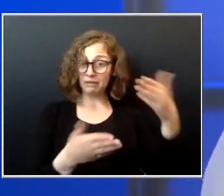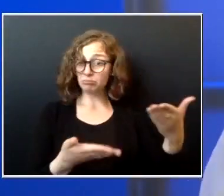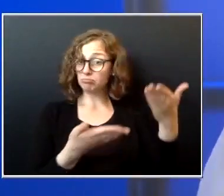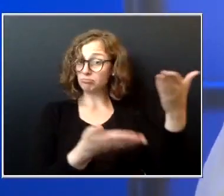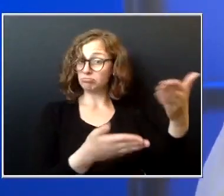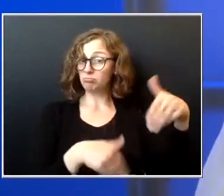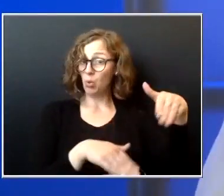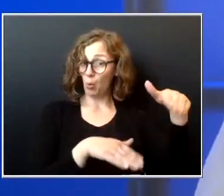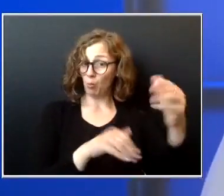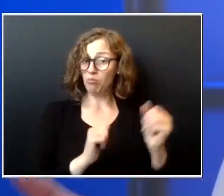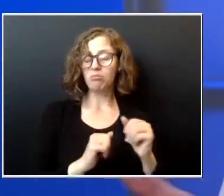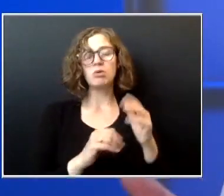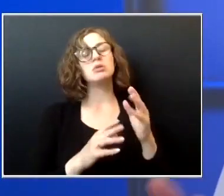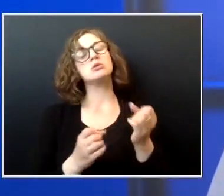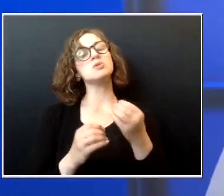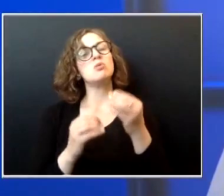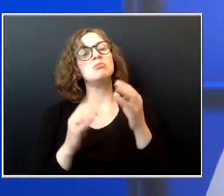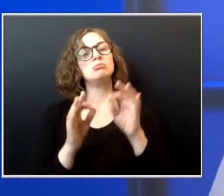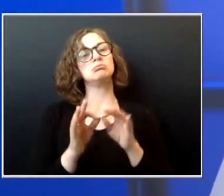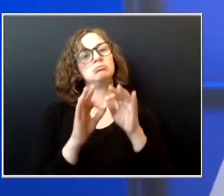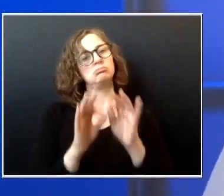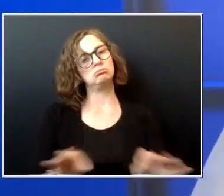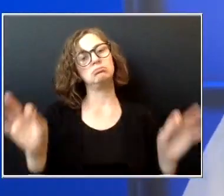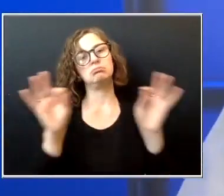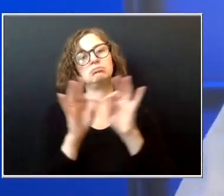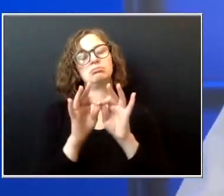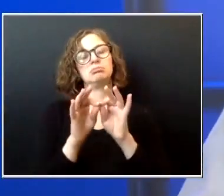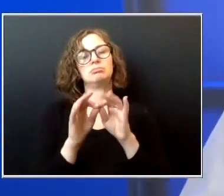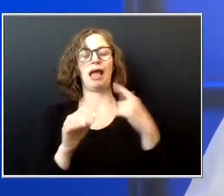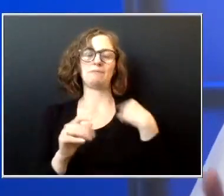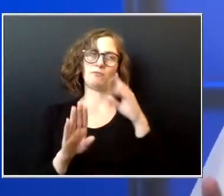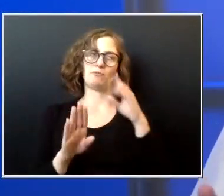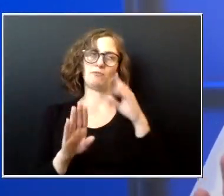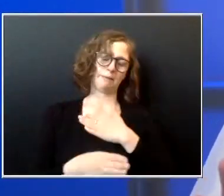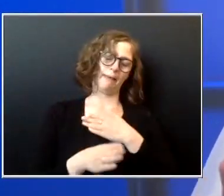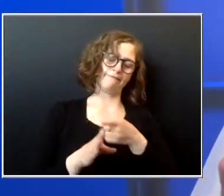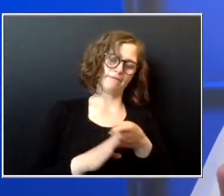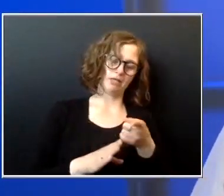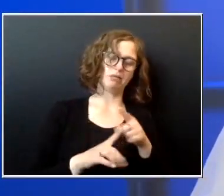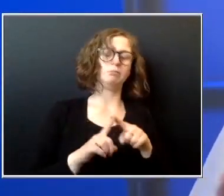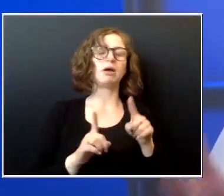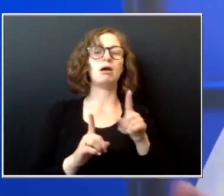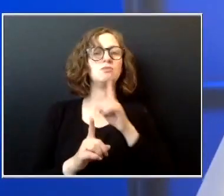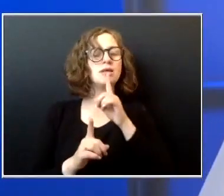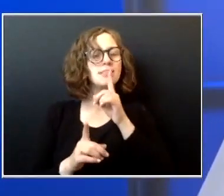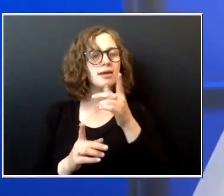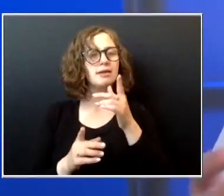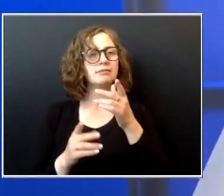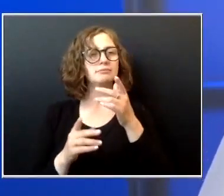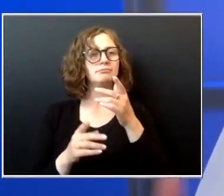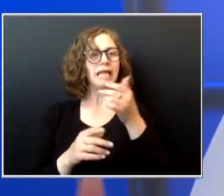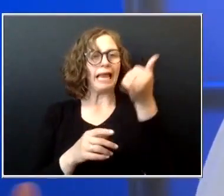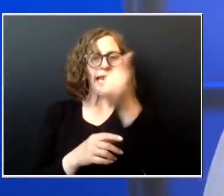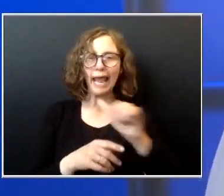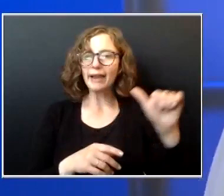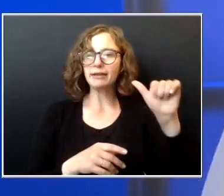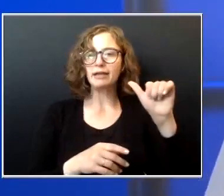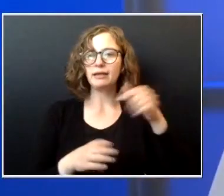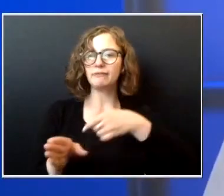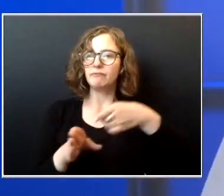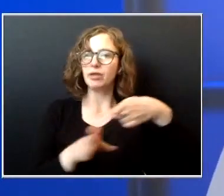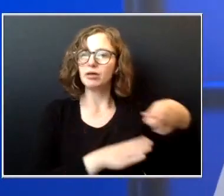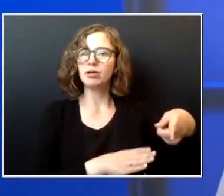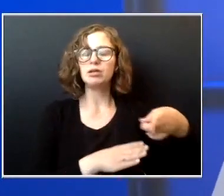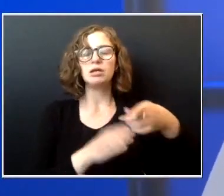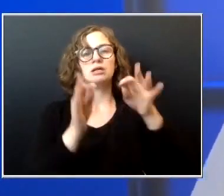matter what you're talking about, I'm kind of focusing on the field that I'm in, but to encourage those patients, those women